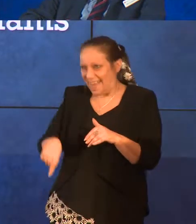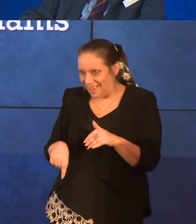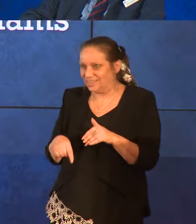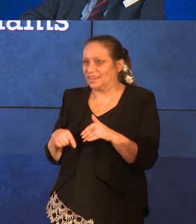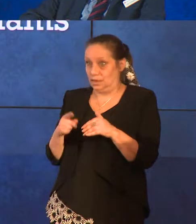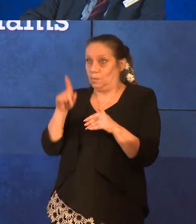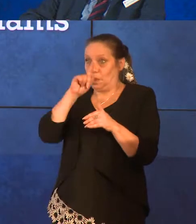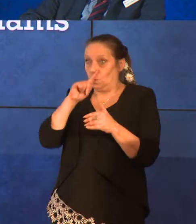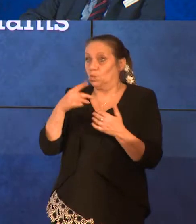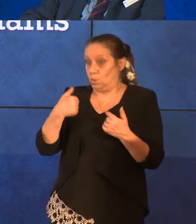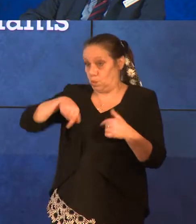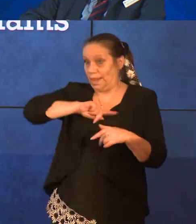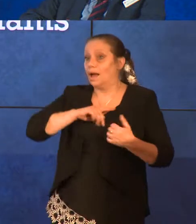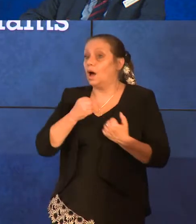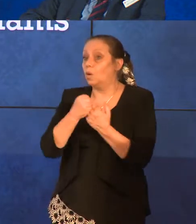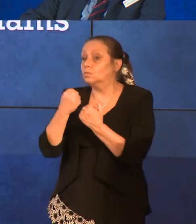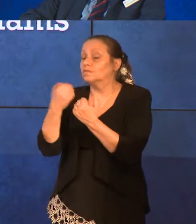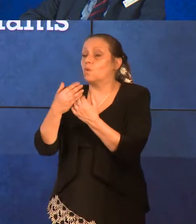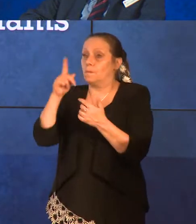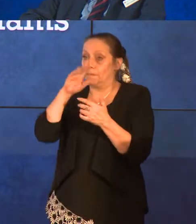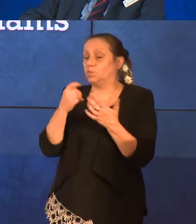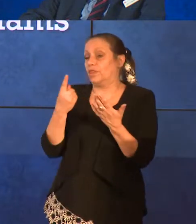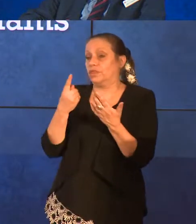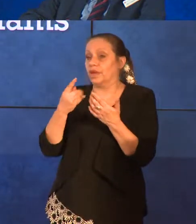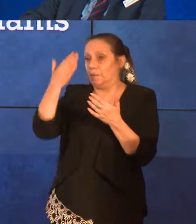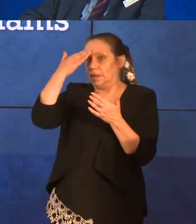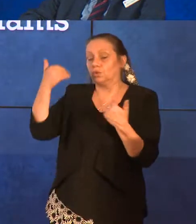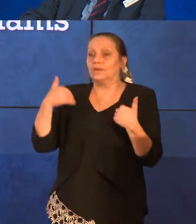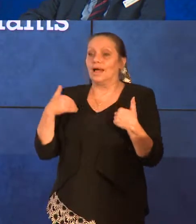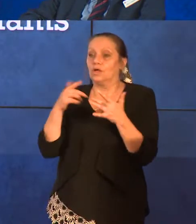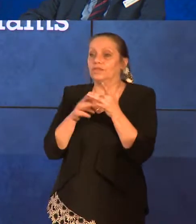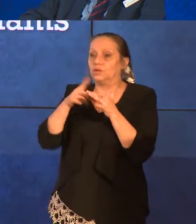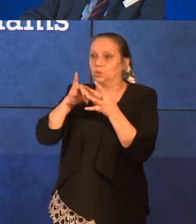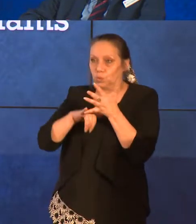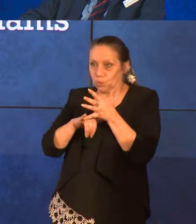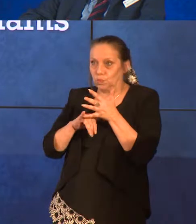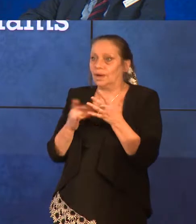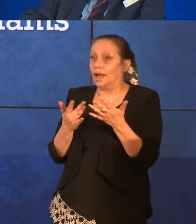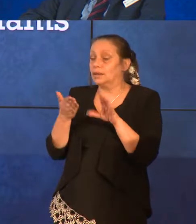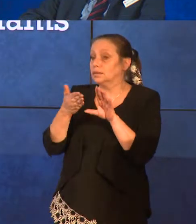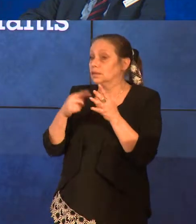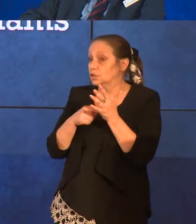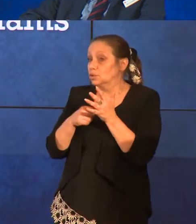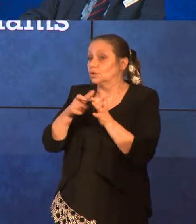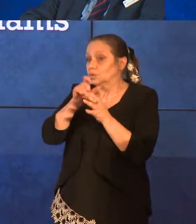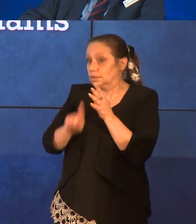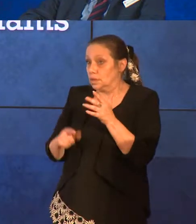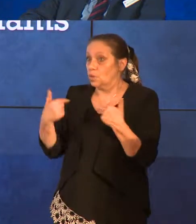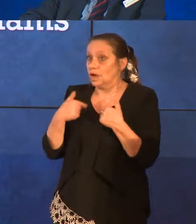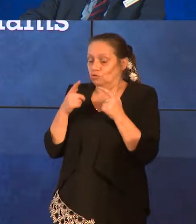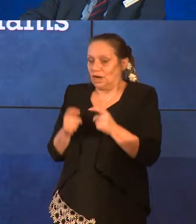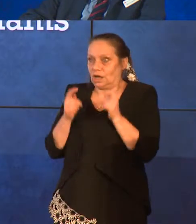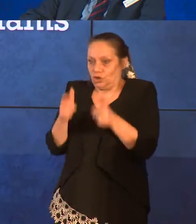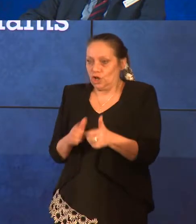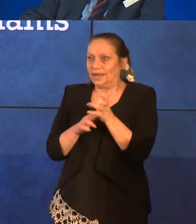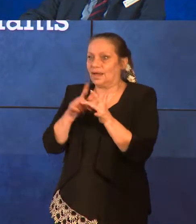disability or experiencing a mental health issue. So we realised quite early on in the transition to the NDIS that